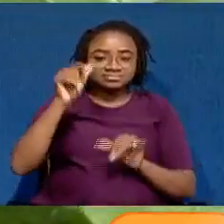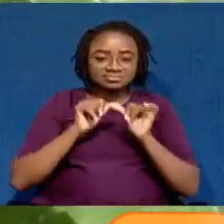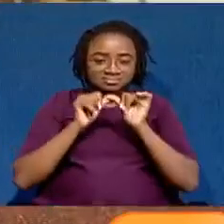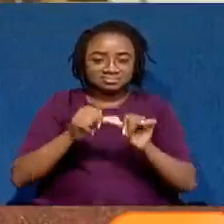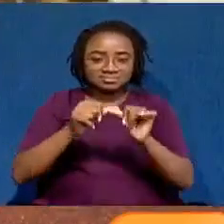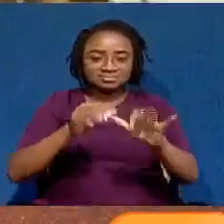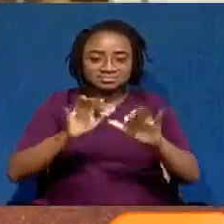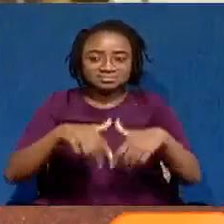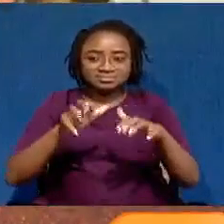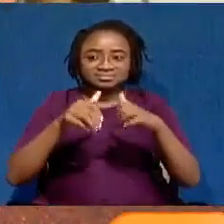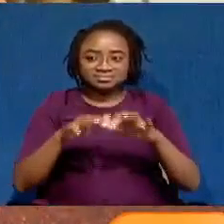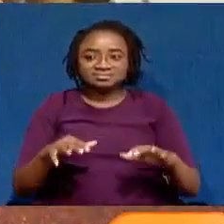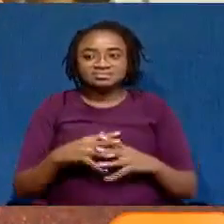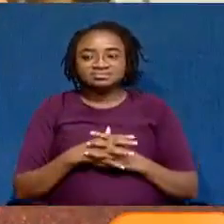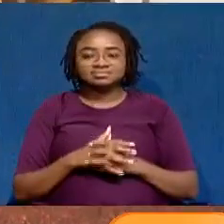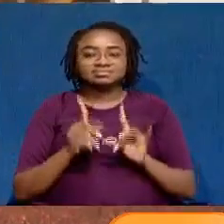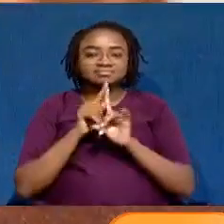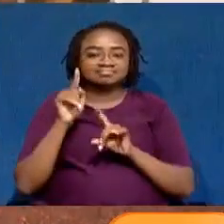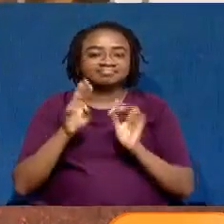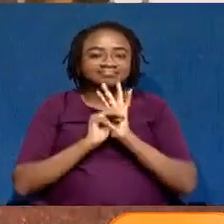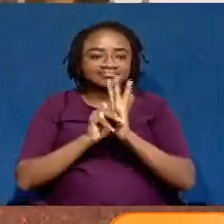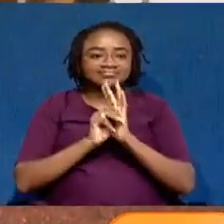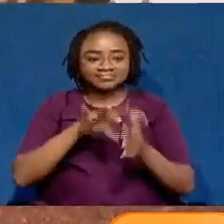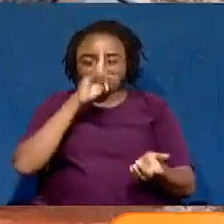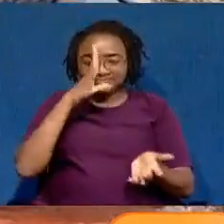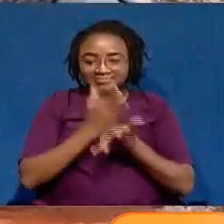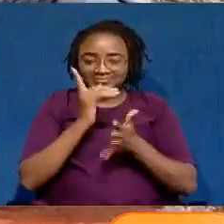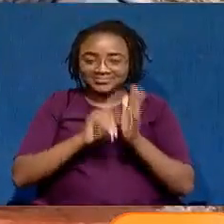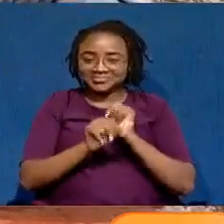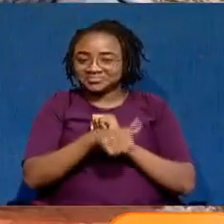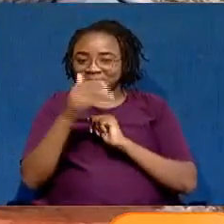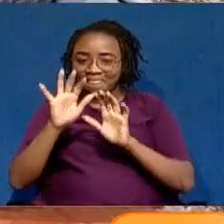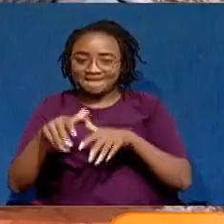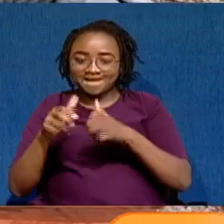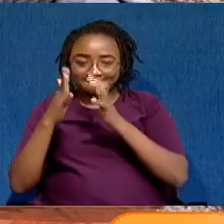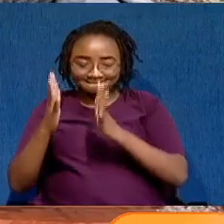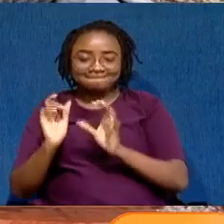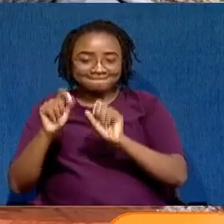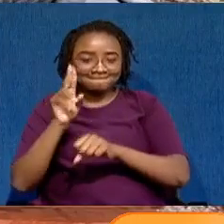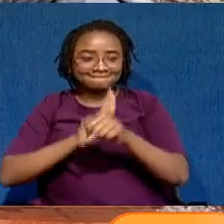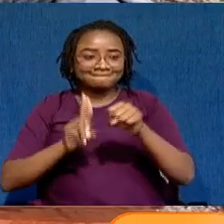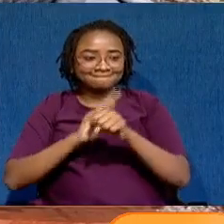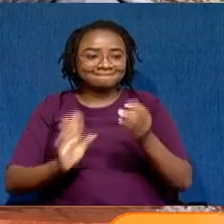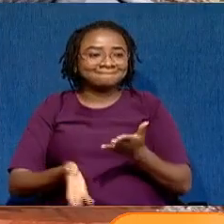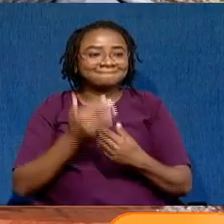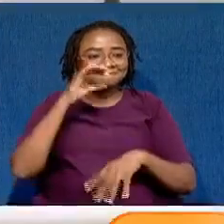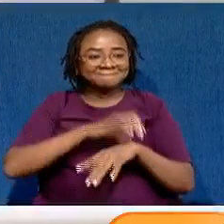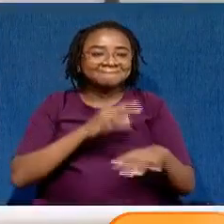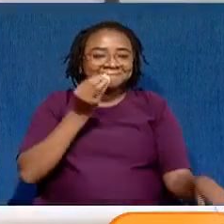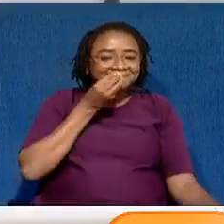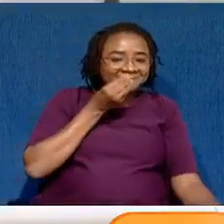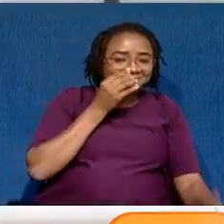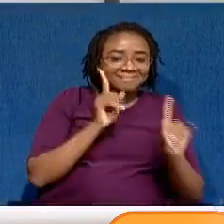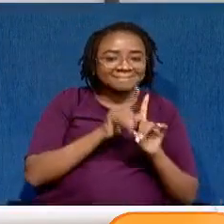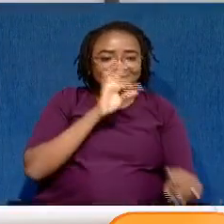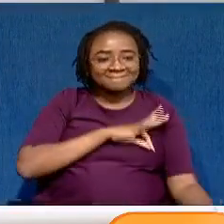sustainable agriculture. It is a model she believes the other smallholder farmers can adopt to secure food and income in the